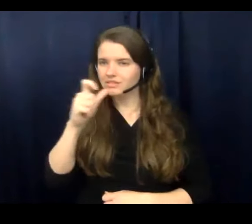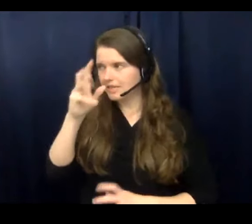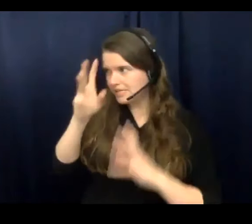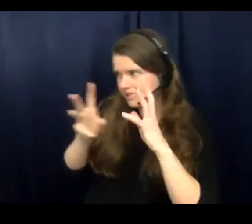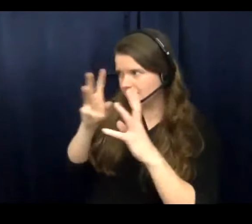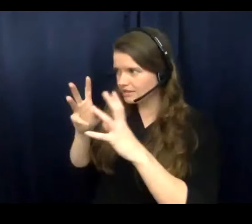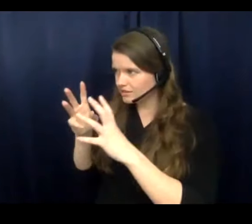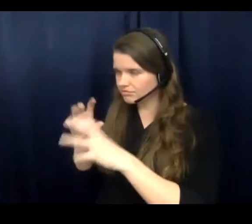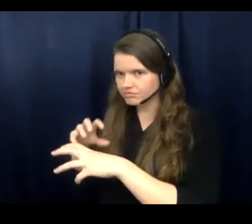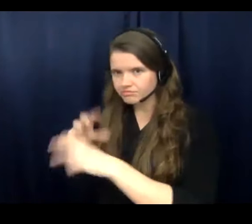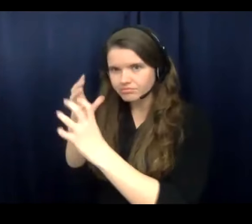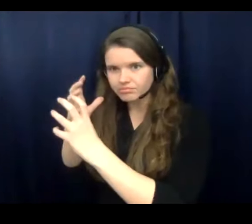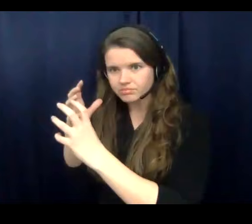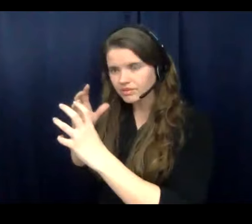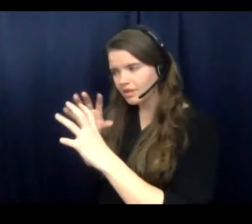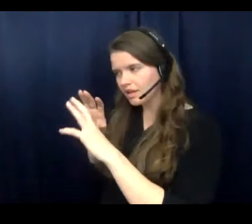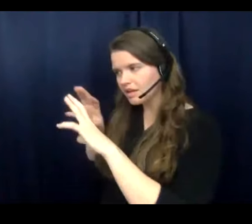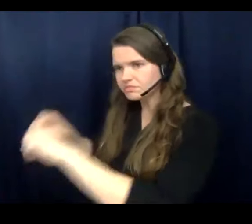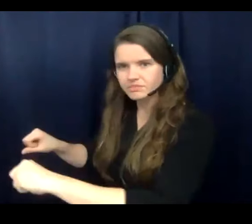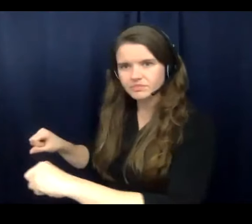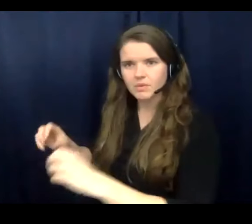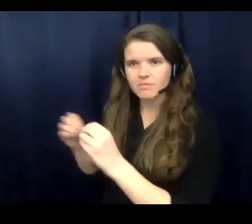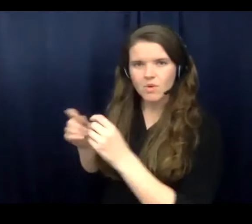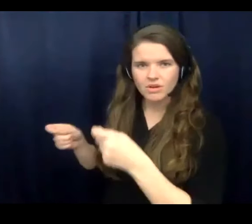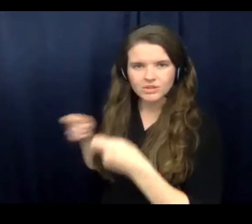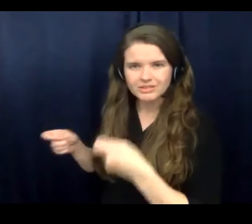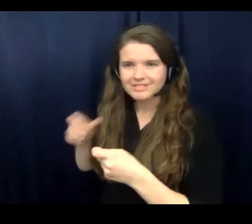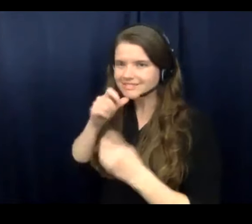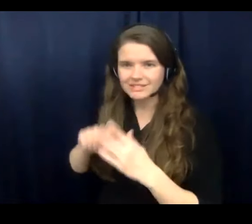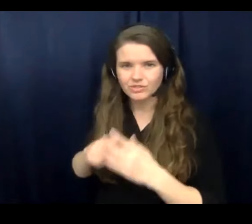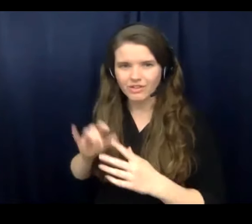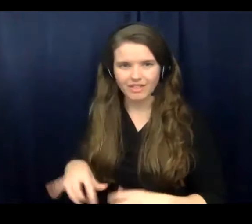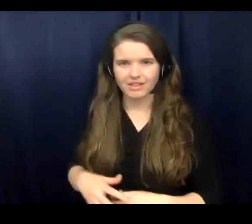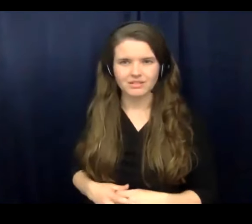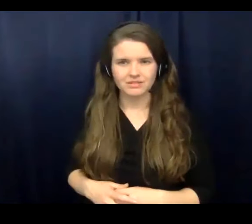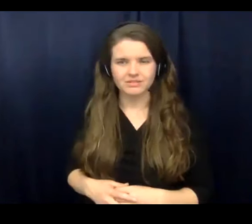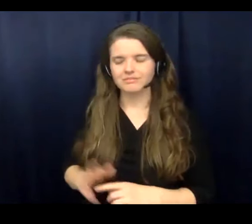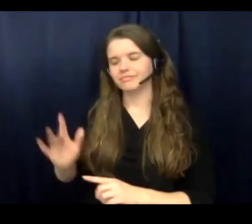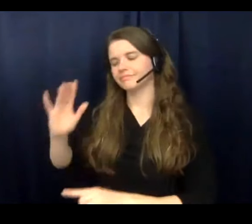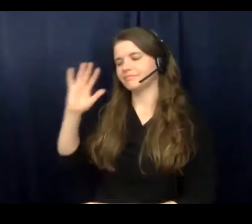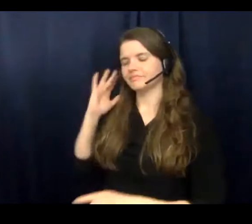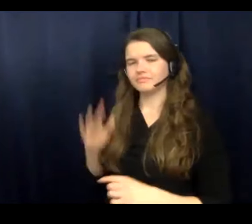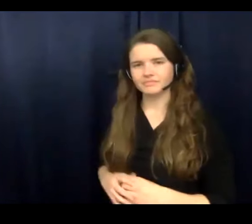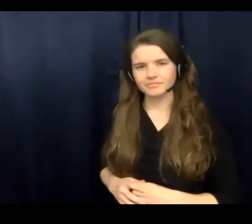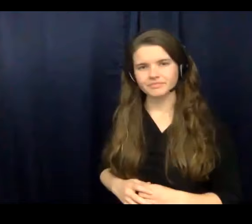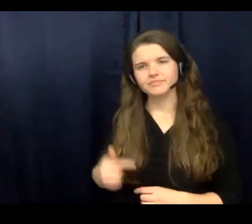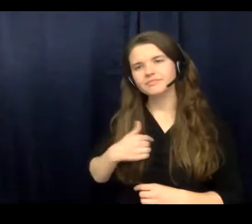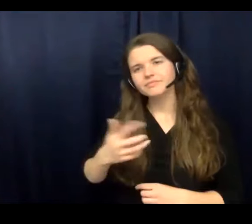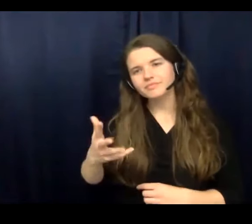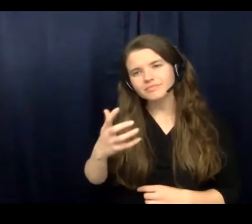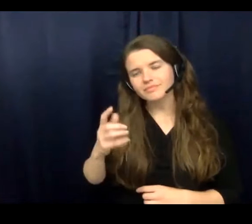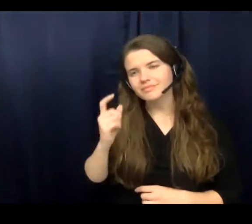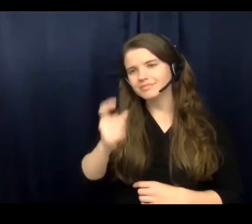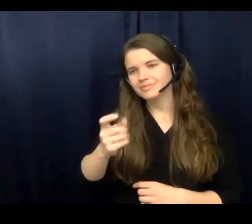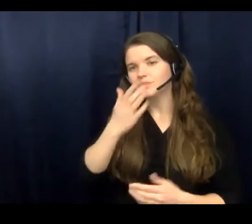it as an excuse and exercise greater control. He didn't start it. It goes way back. But I want to give you some really good